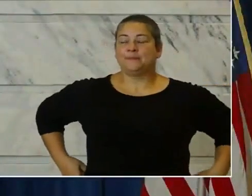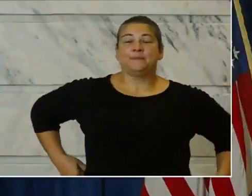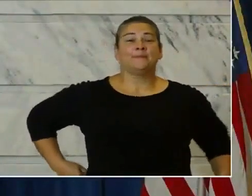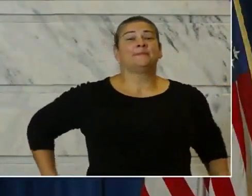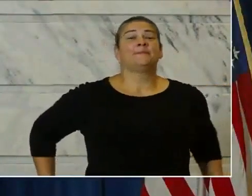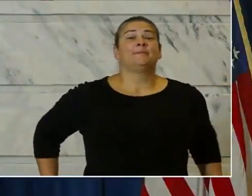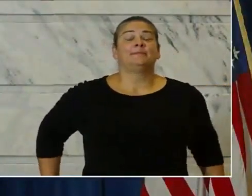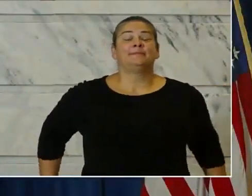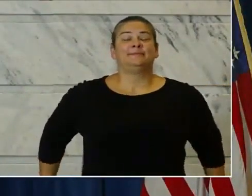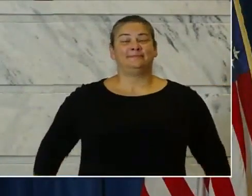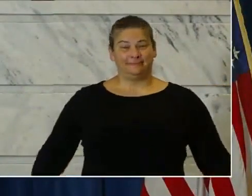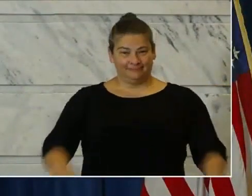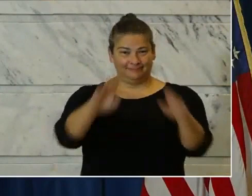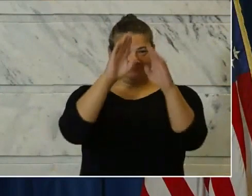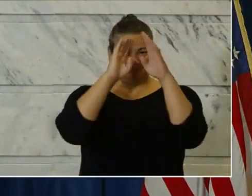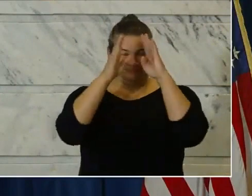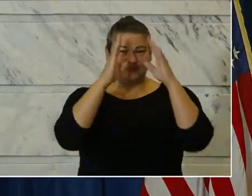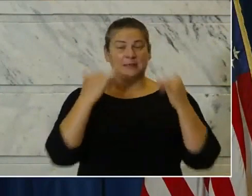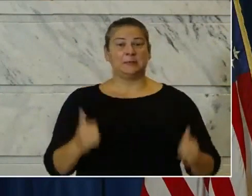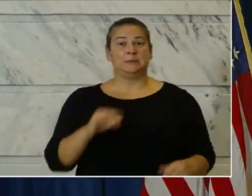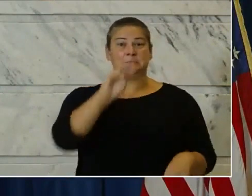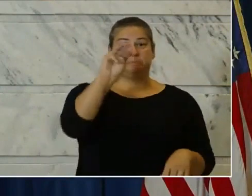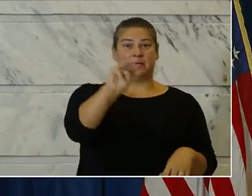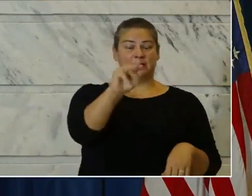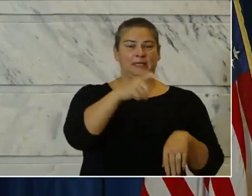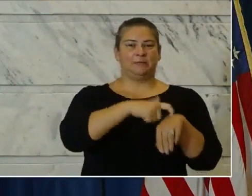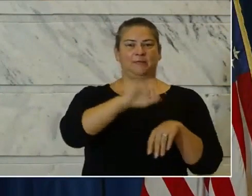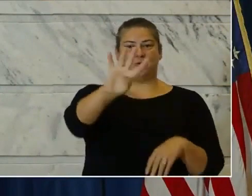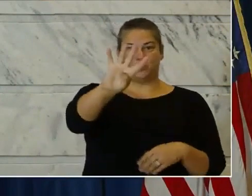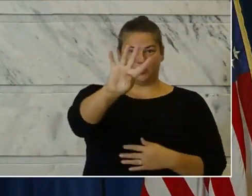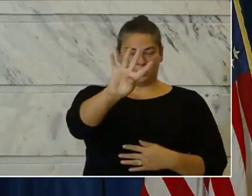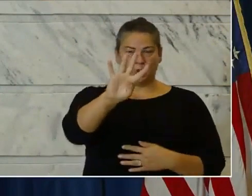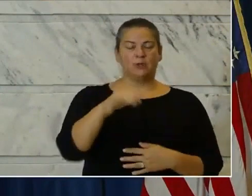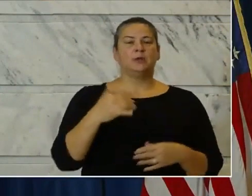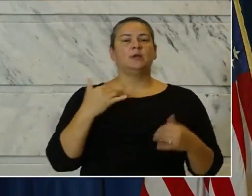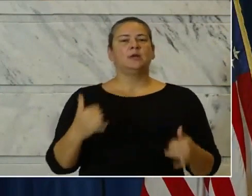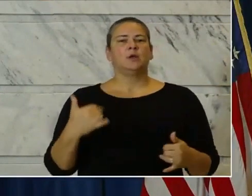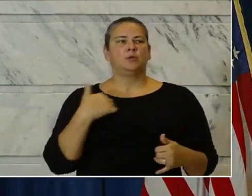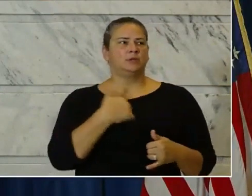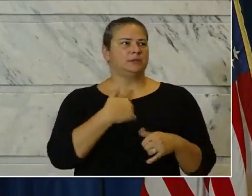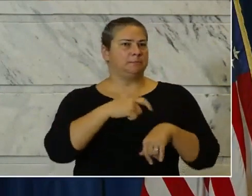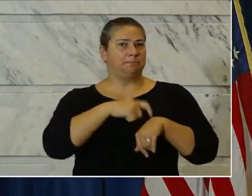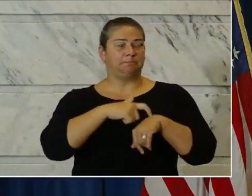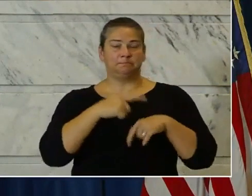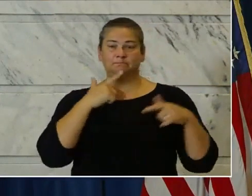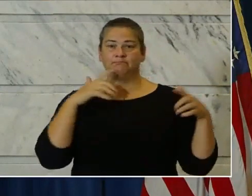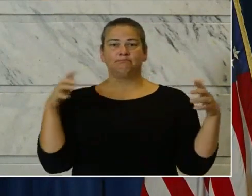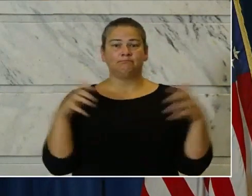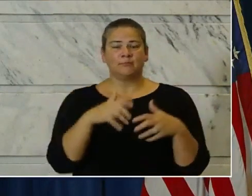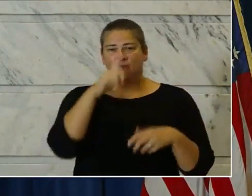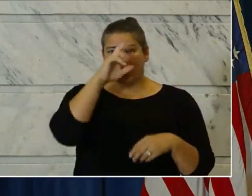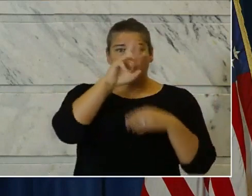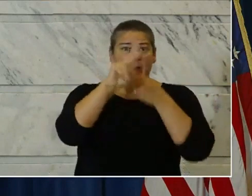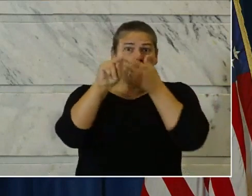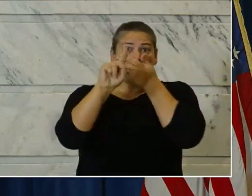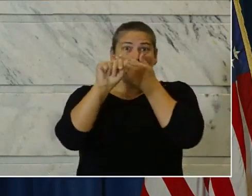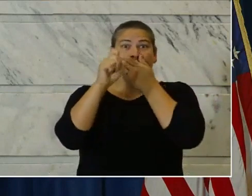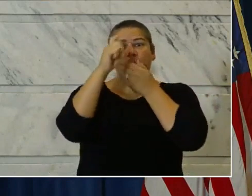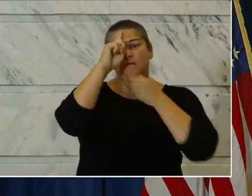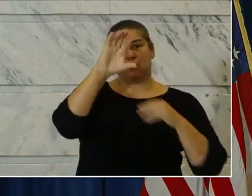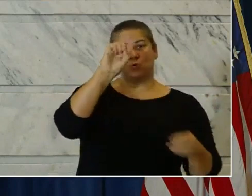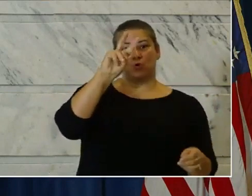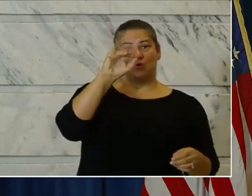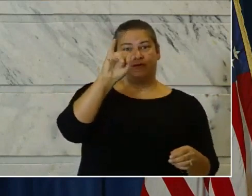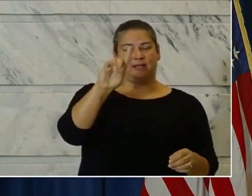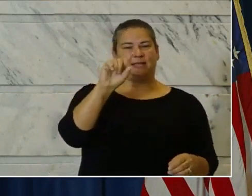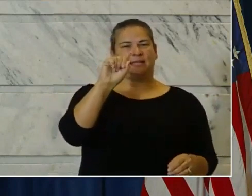All right. It is Monday at 4 o'clock, that time we come together to do our update on COVID-19